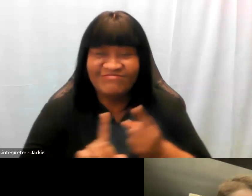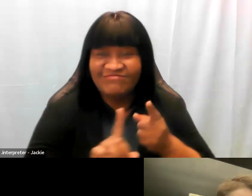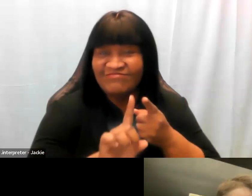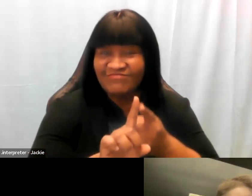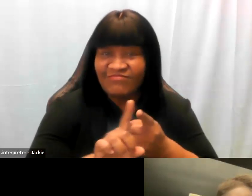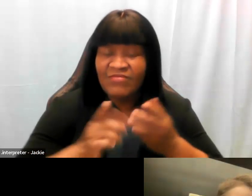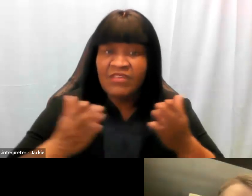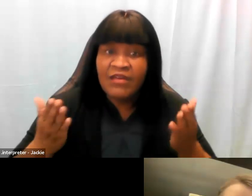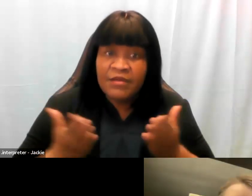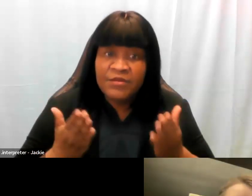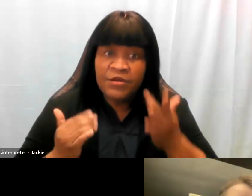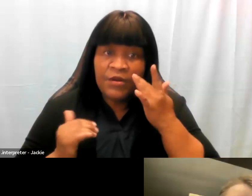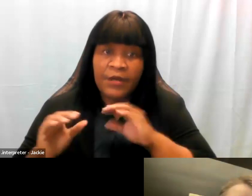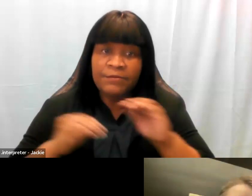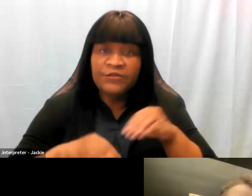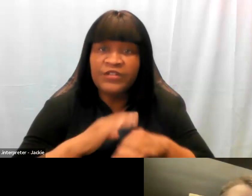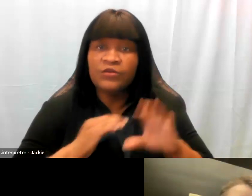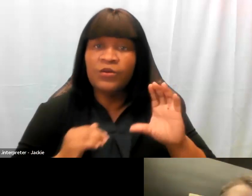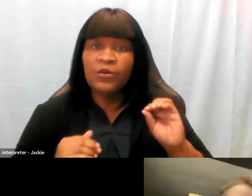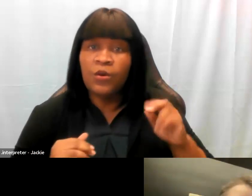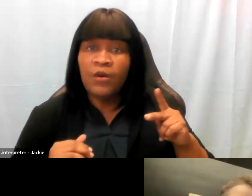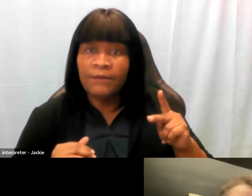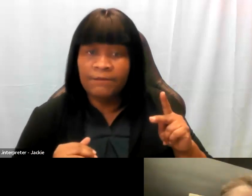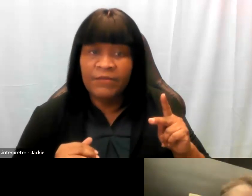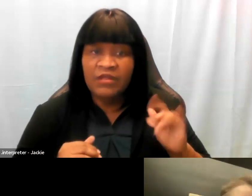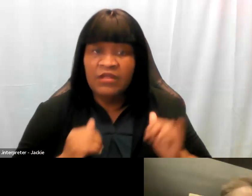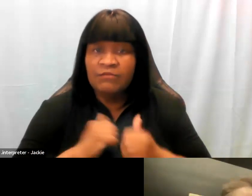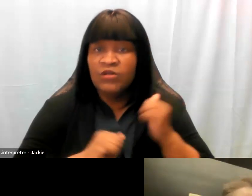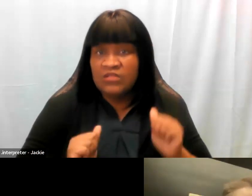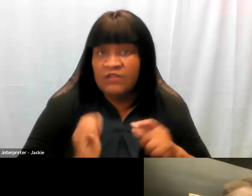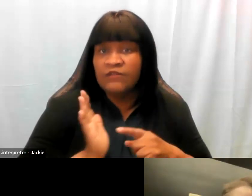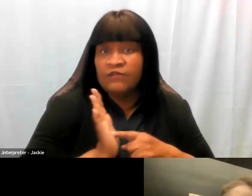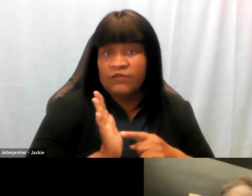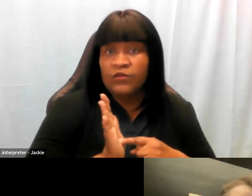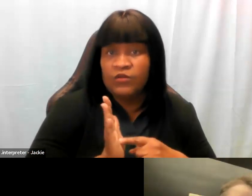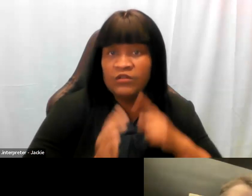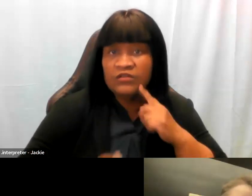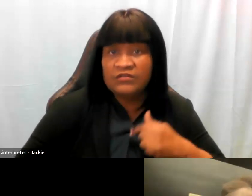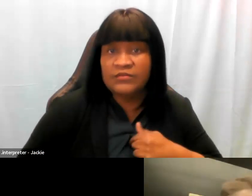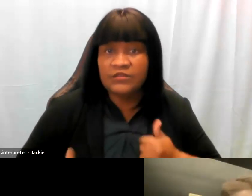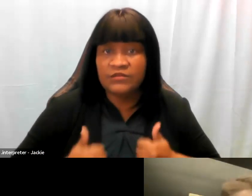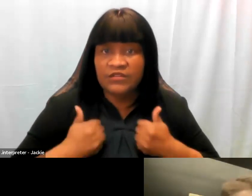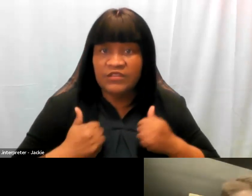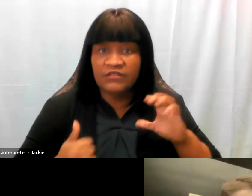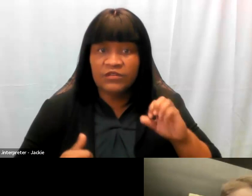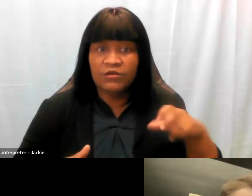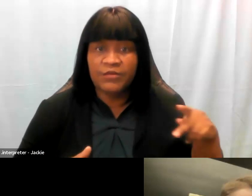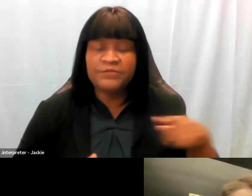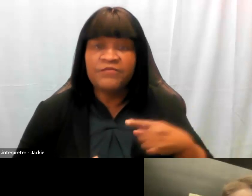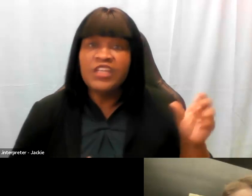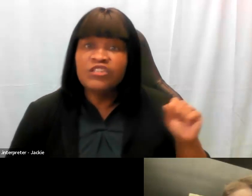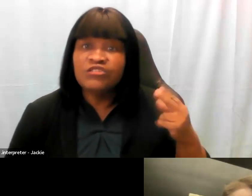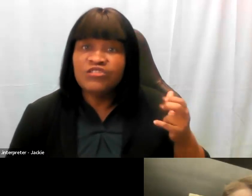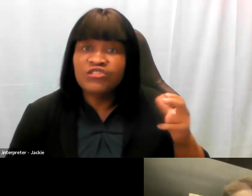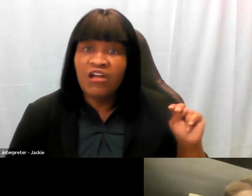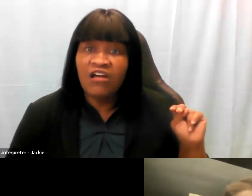I moved into a co-op because that's the most affordable option. And this one, Sean moved in also, and